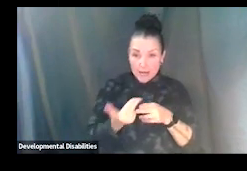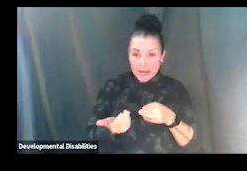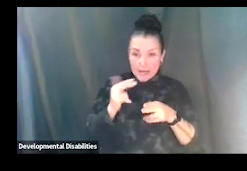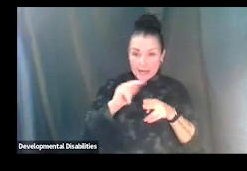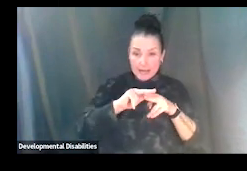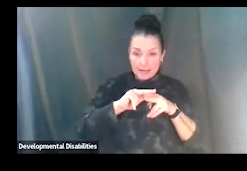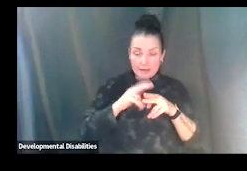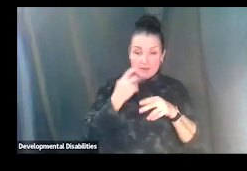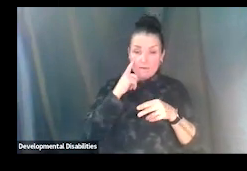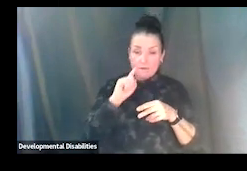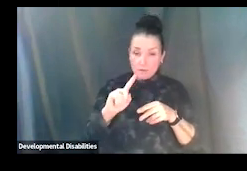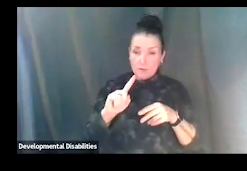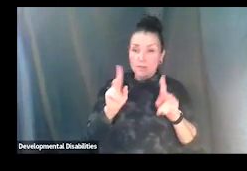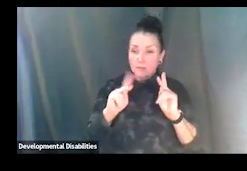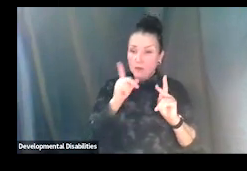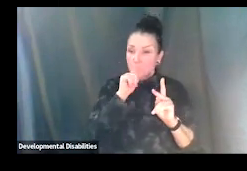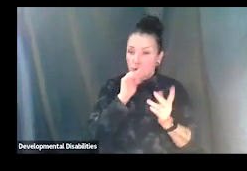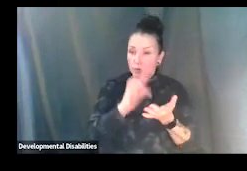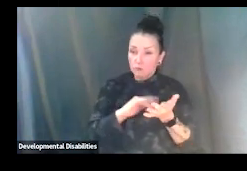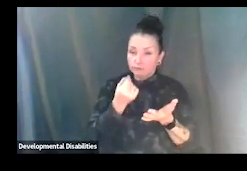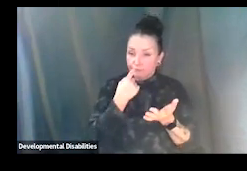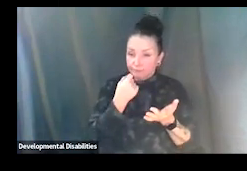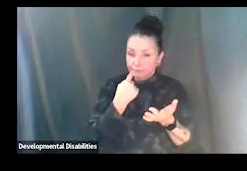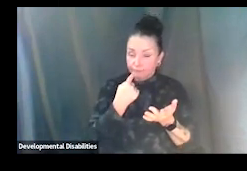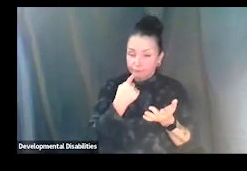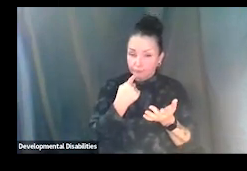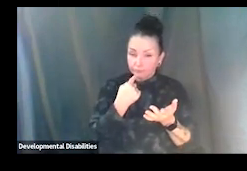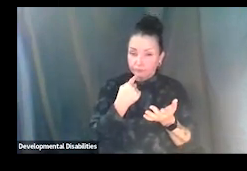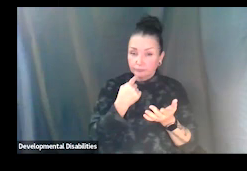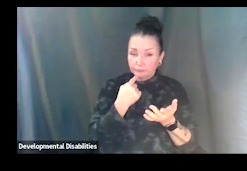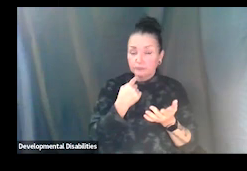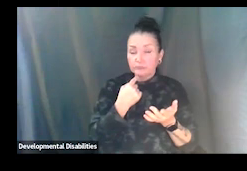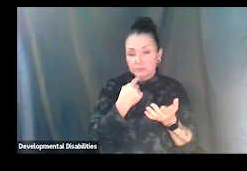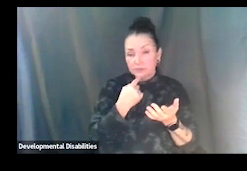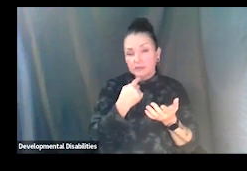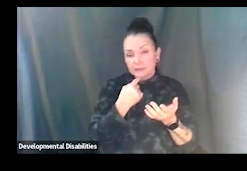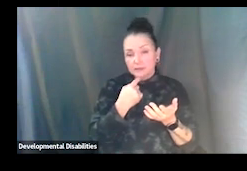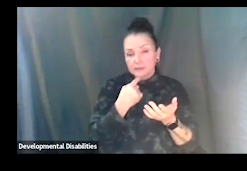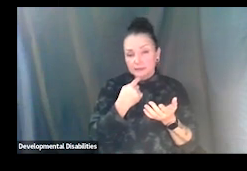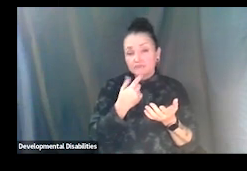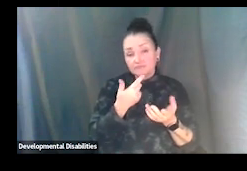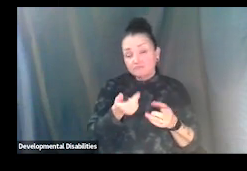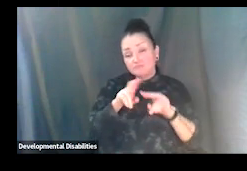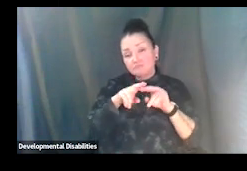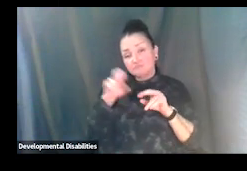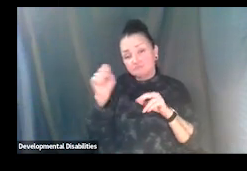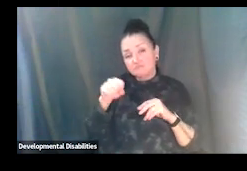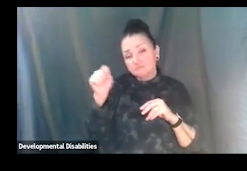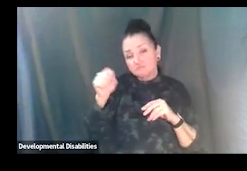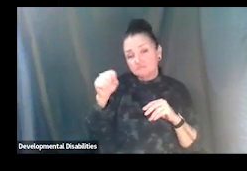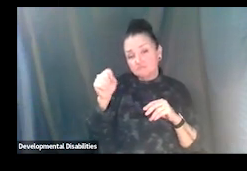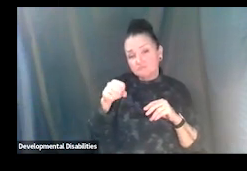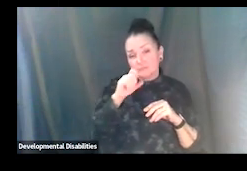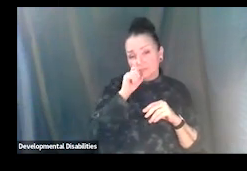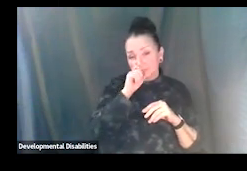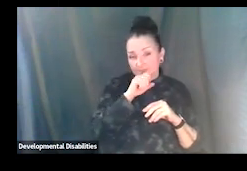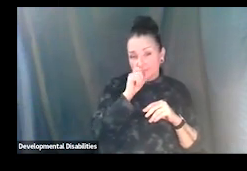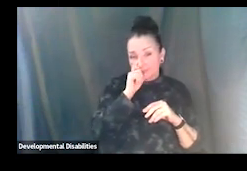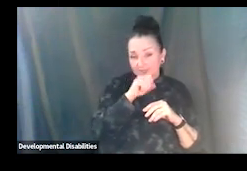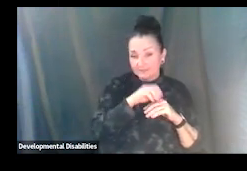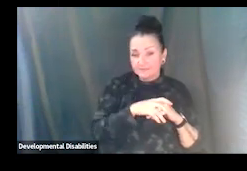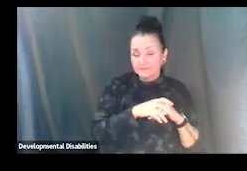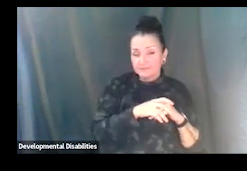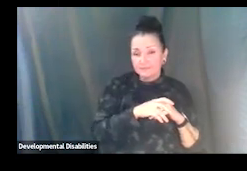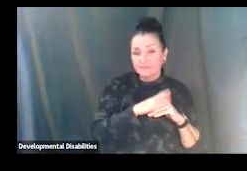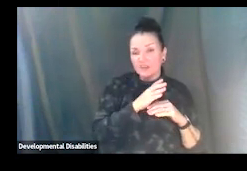after 6 months, people who are still taking risperidone had gained about 5 kilograms. And which is problematic,